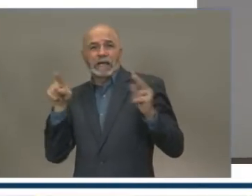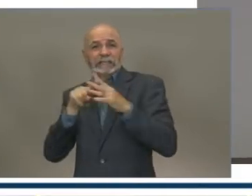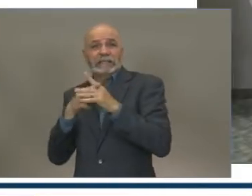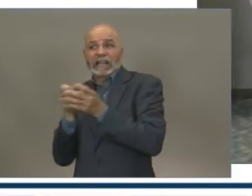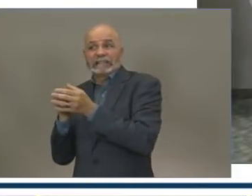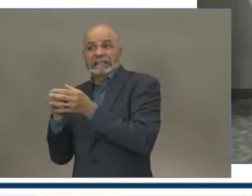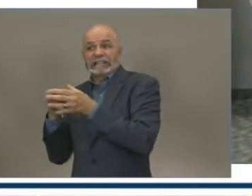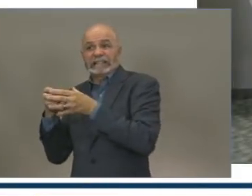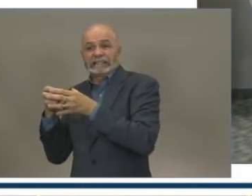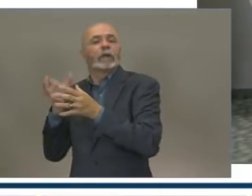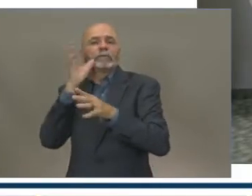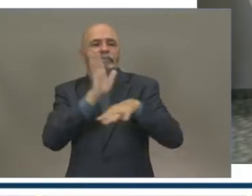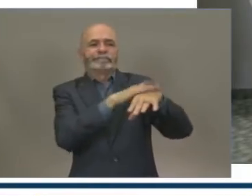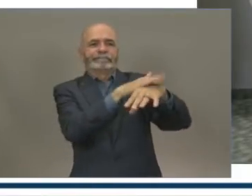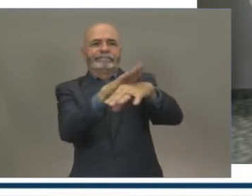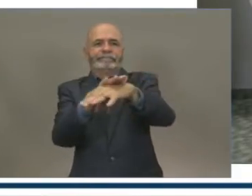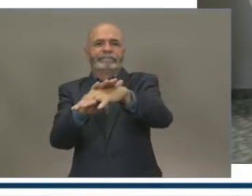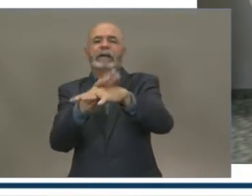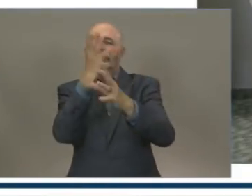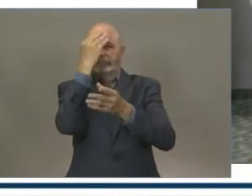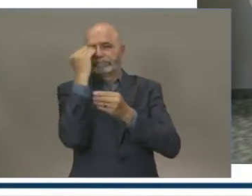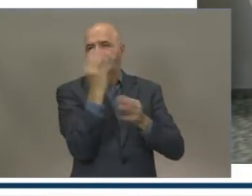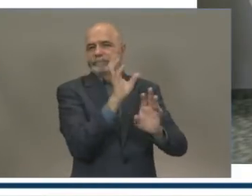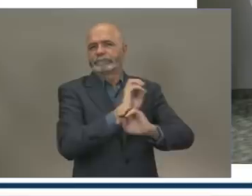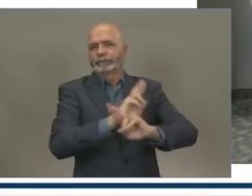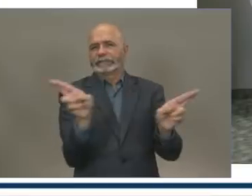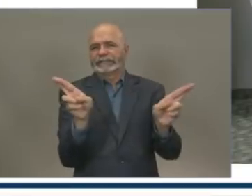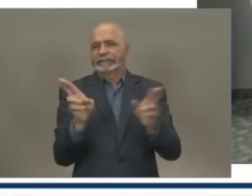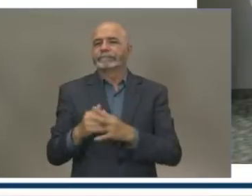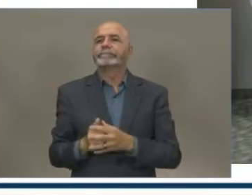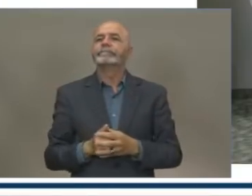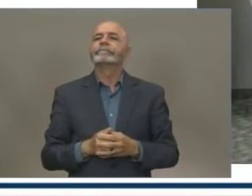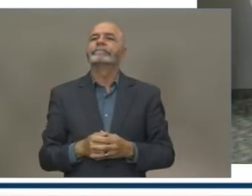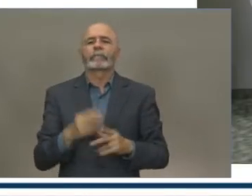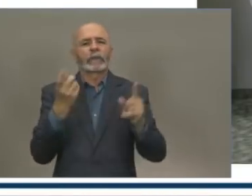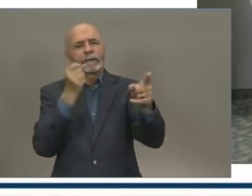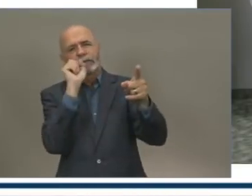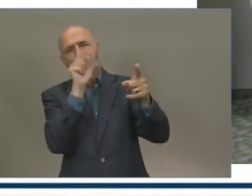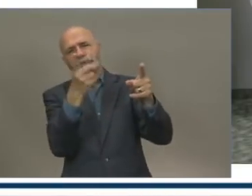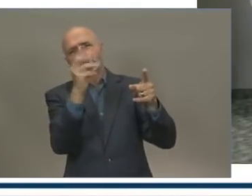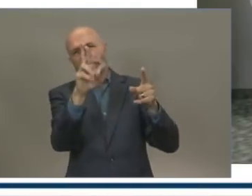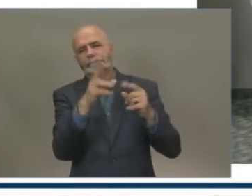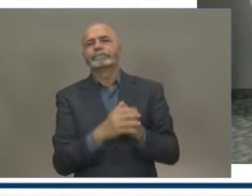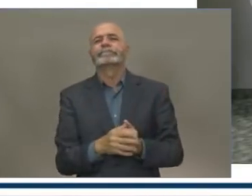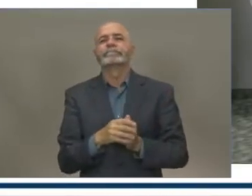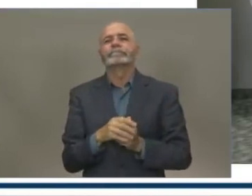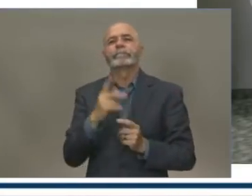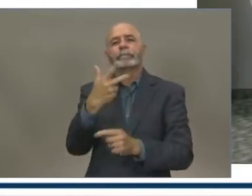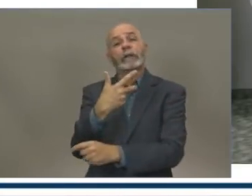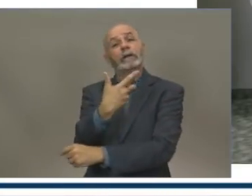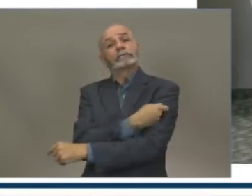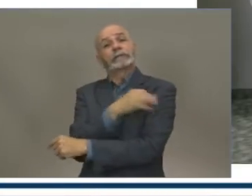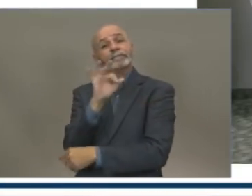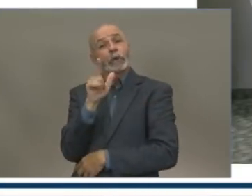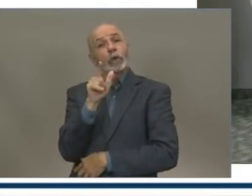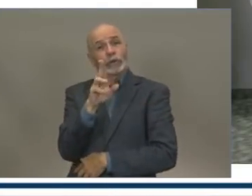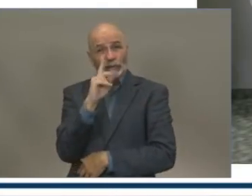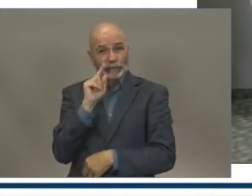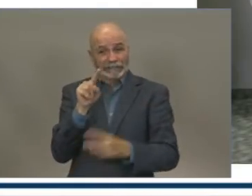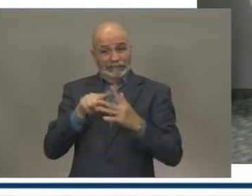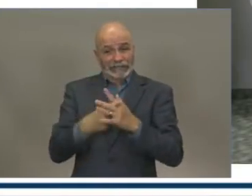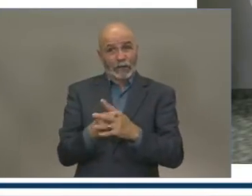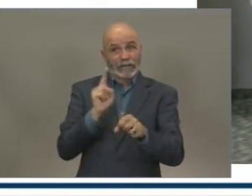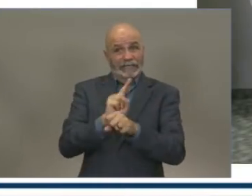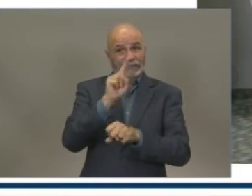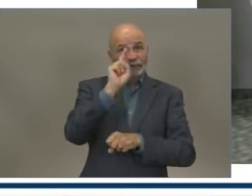Dr. Strang, I'm wondering if you can speak a little bit more about flu shots. I'm understanding they're coming out next week. Some professionals in other provinces are